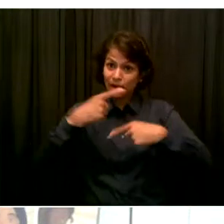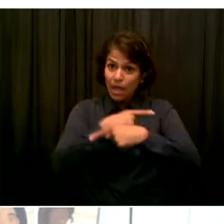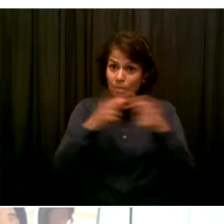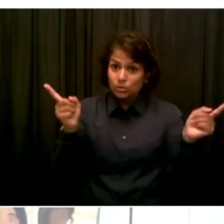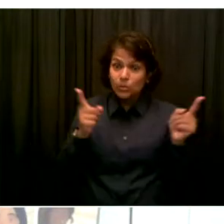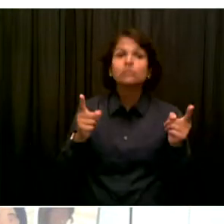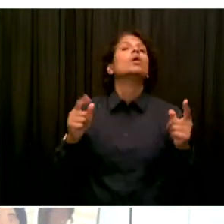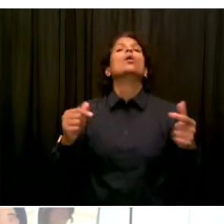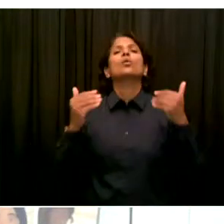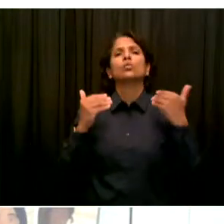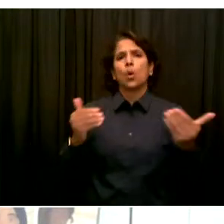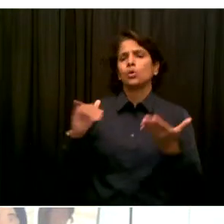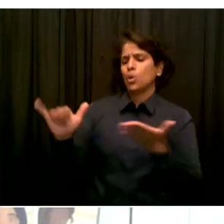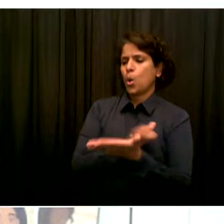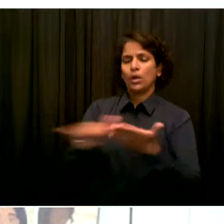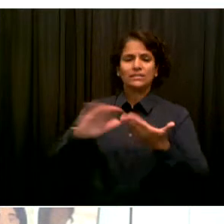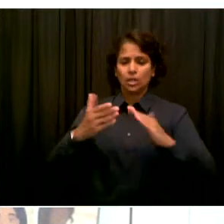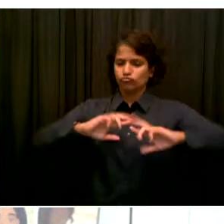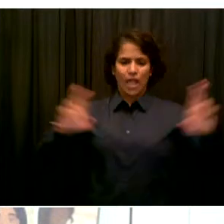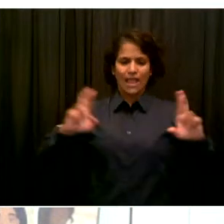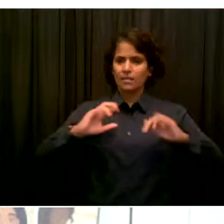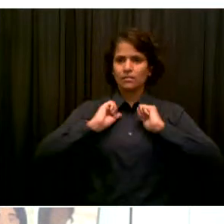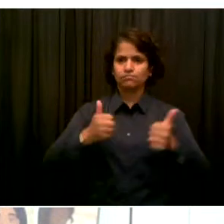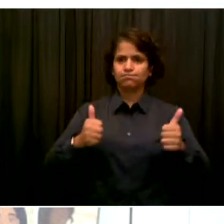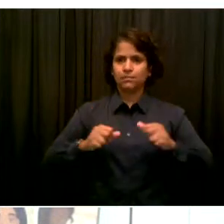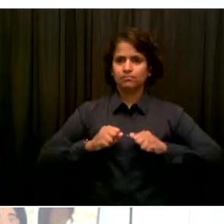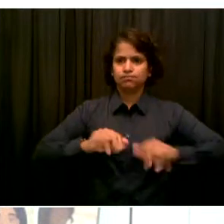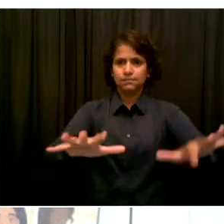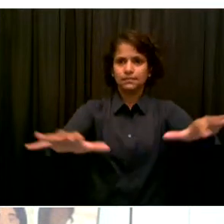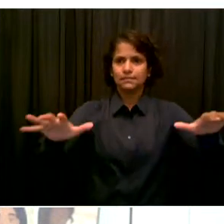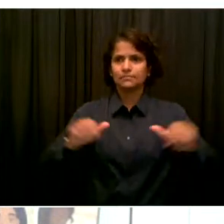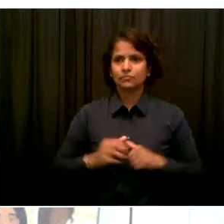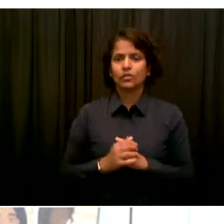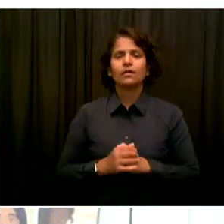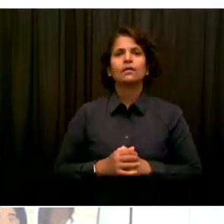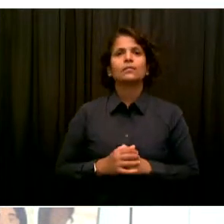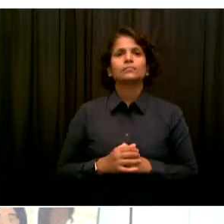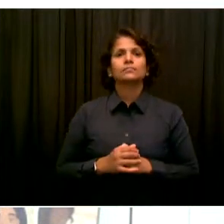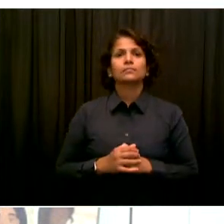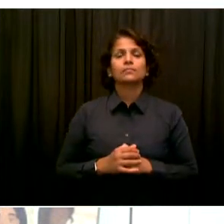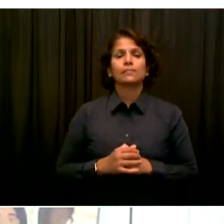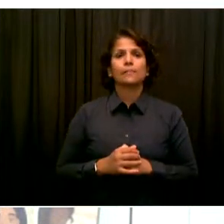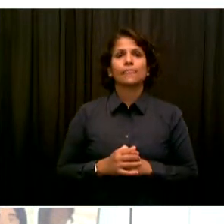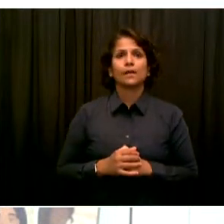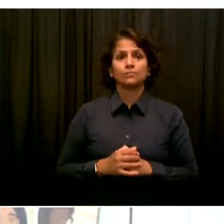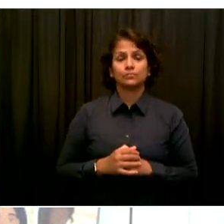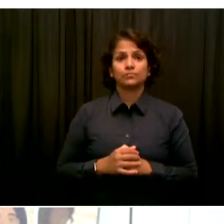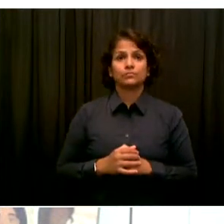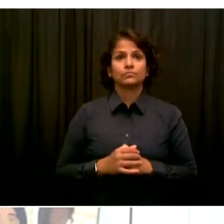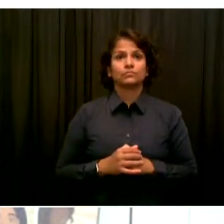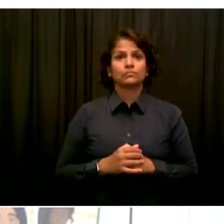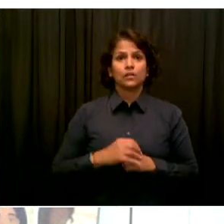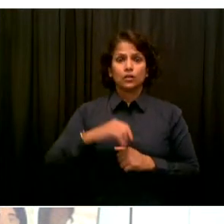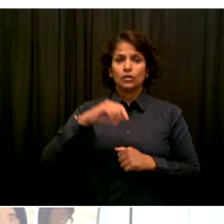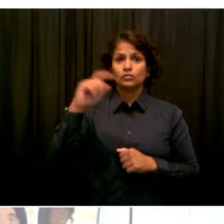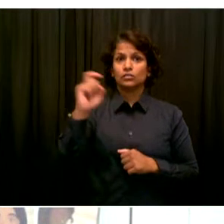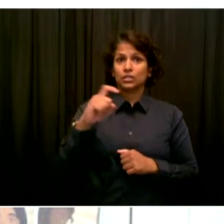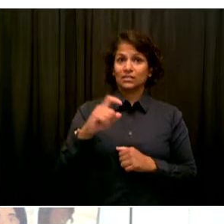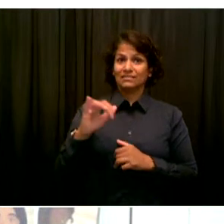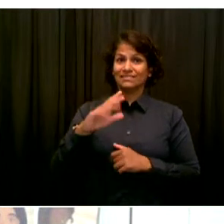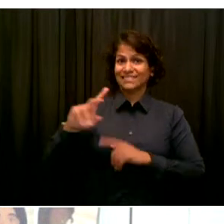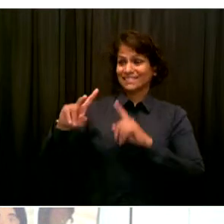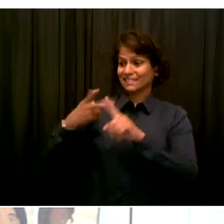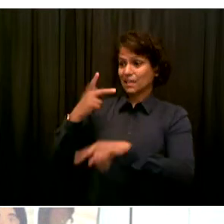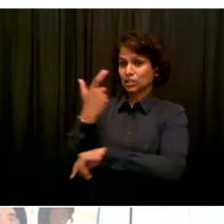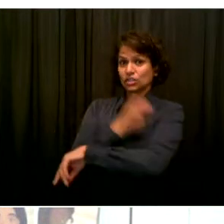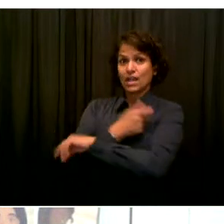thing we should note, you should expect there to be some minimum interval of several months between your last dose and your booster. Not everyone